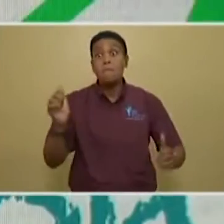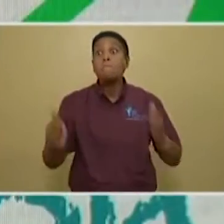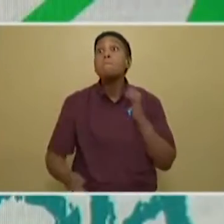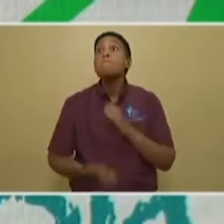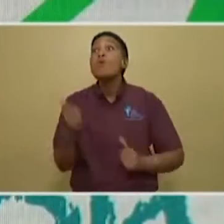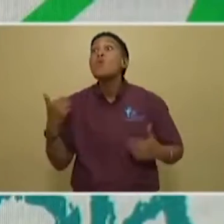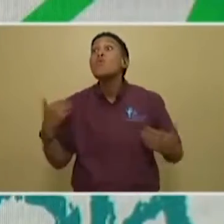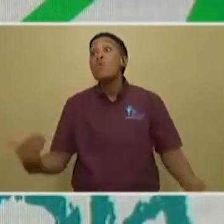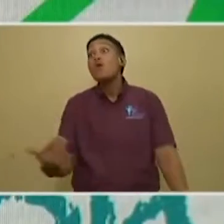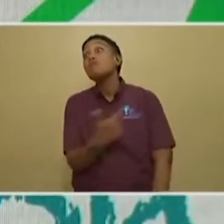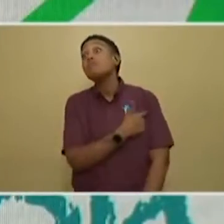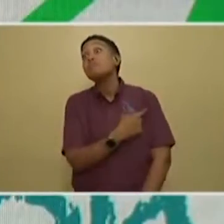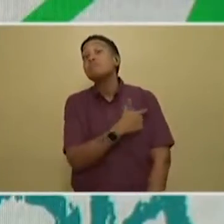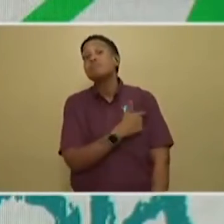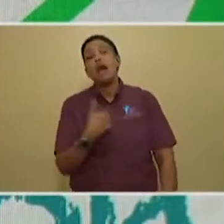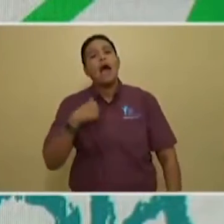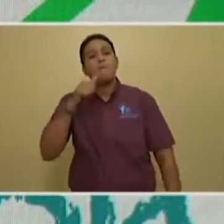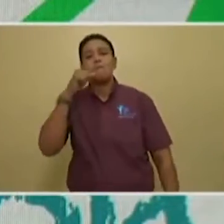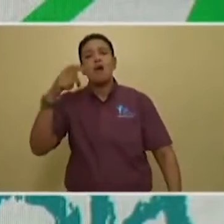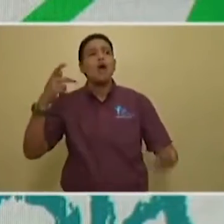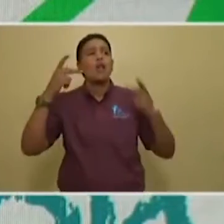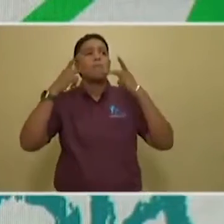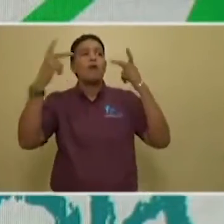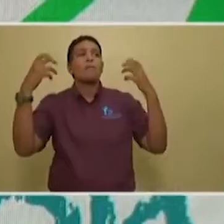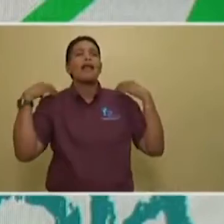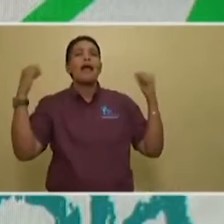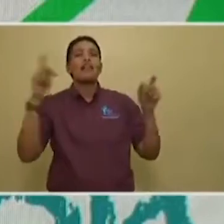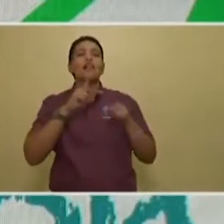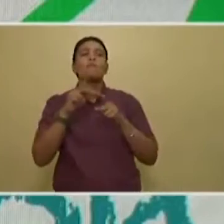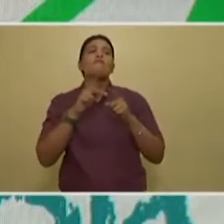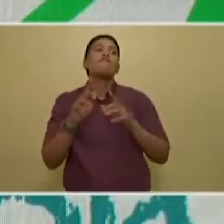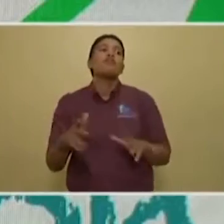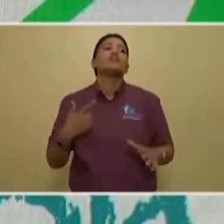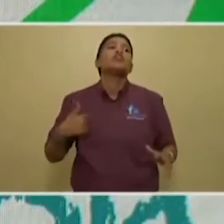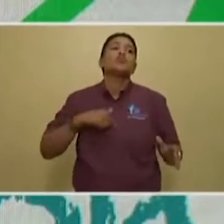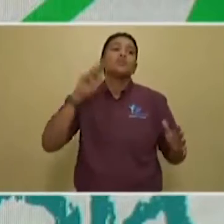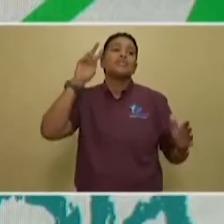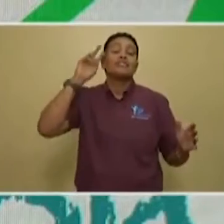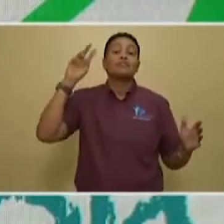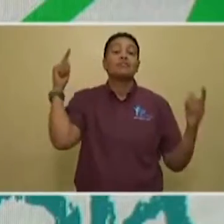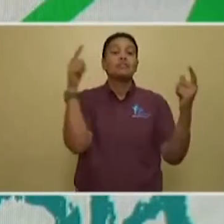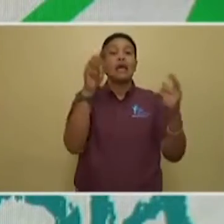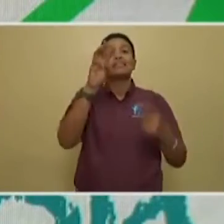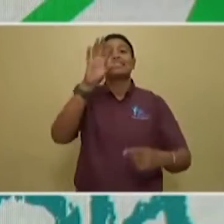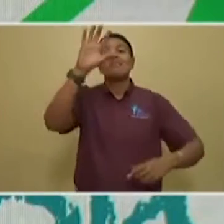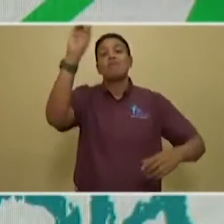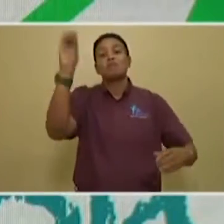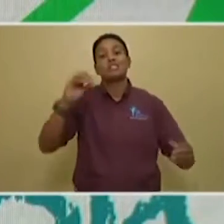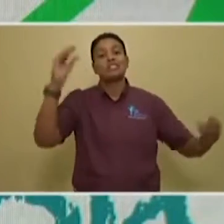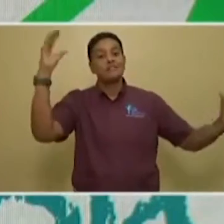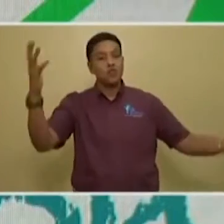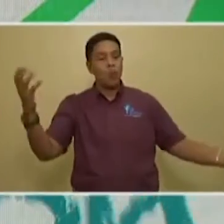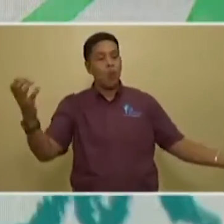public health professional, Melody's here, she could tell you what that number would be. We have targeted 65% of the population